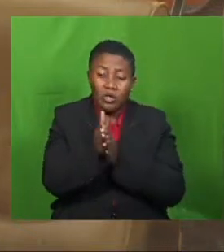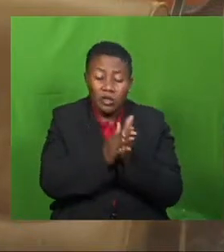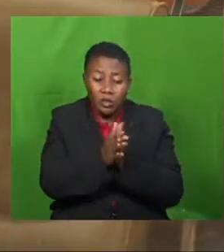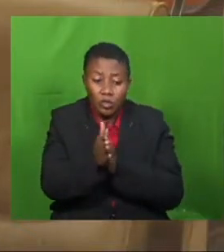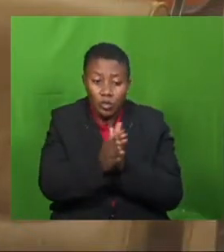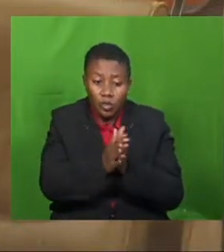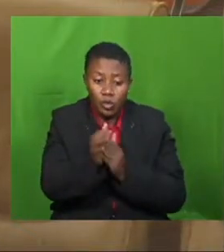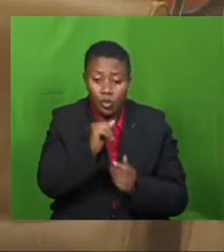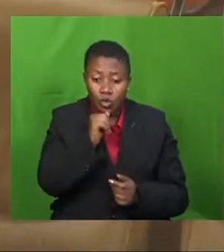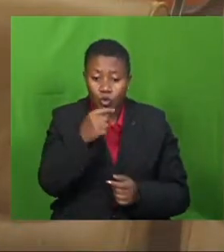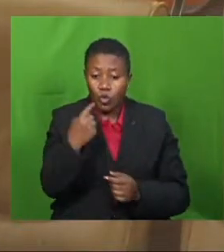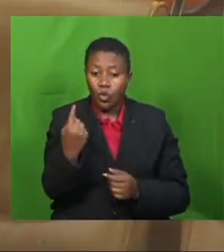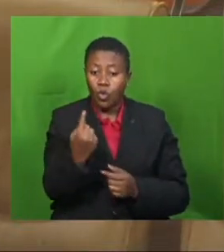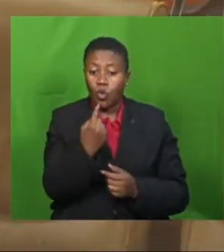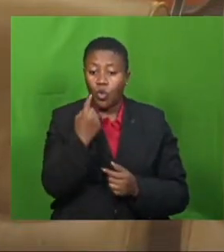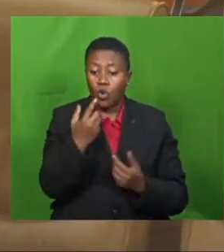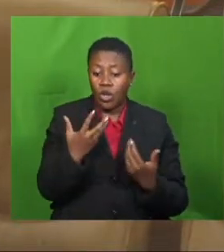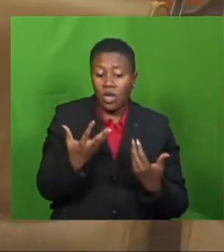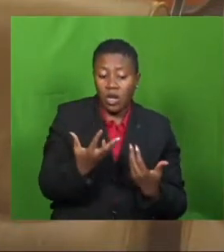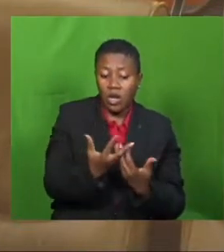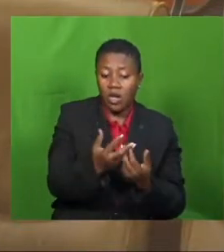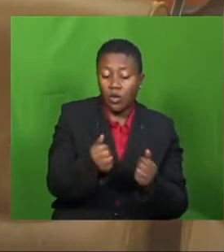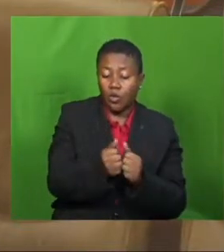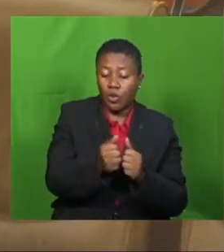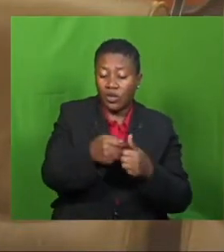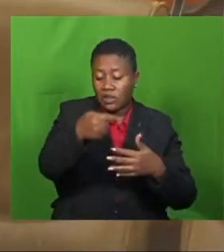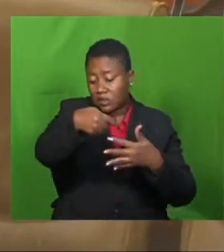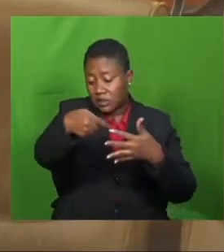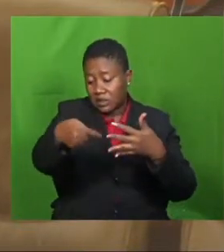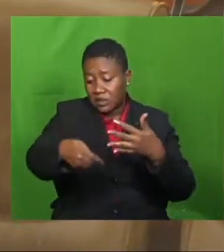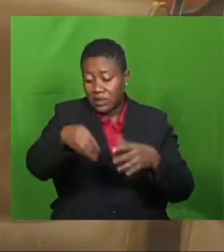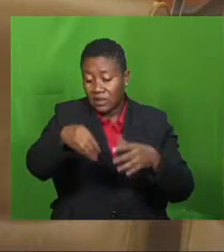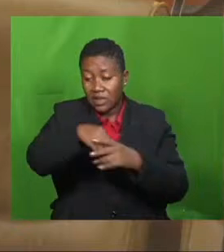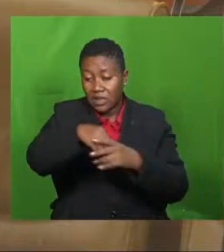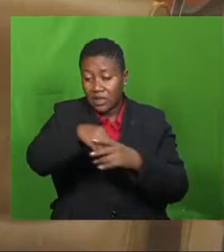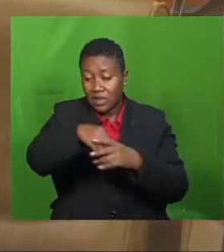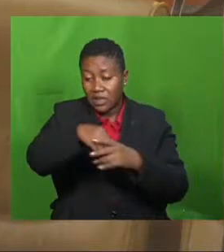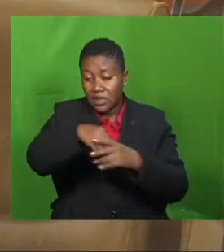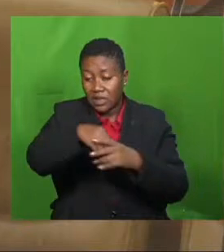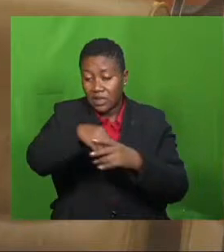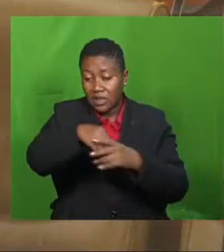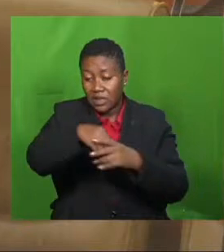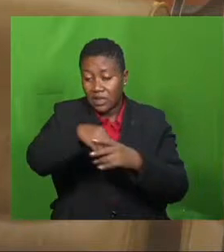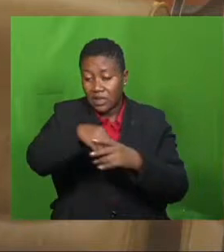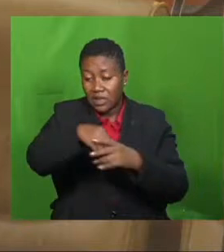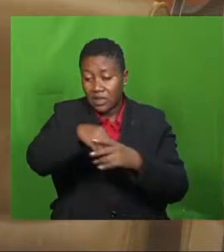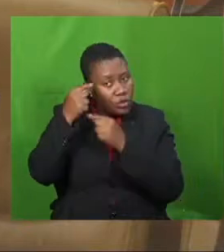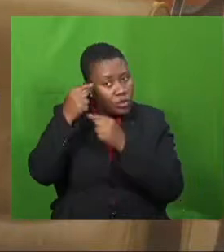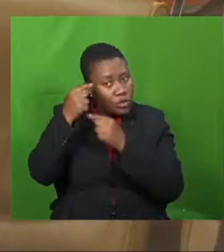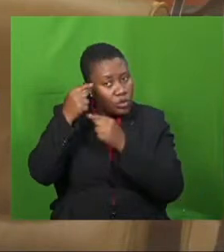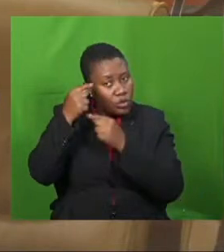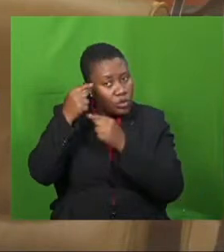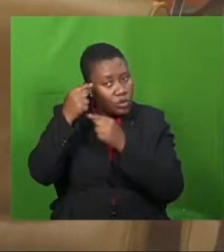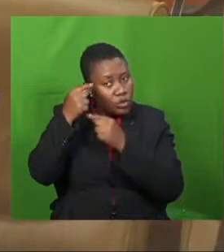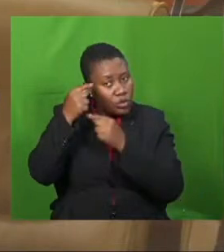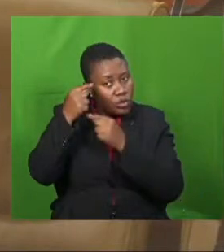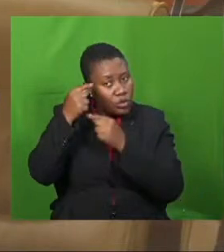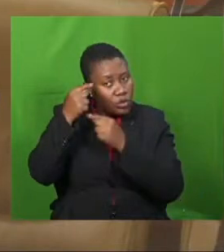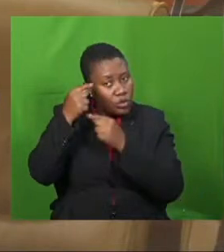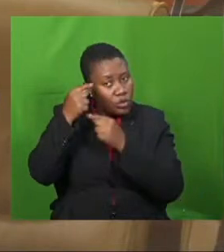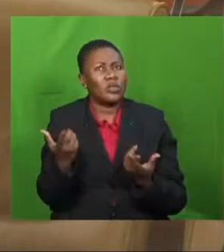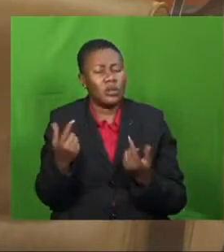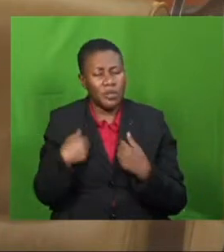acquainting ourselves with the details of this agreement, but in considering what we can also do individually to